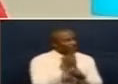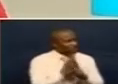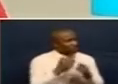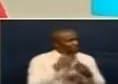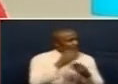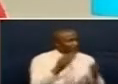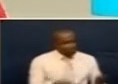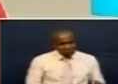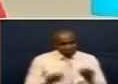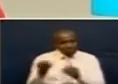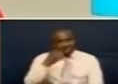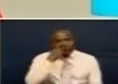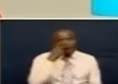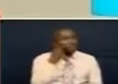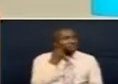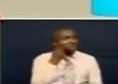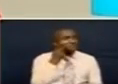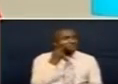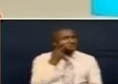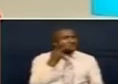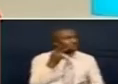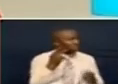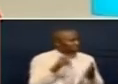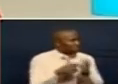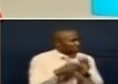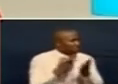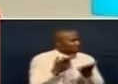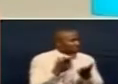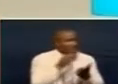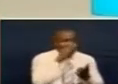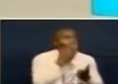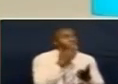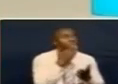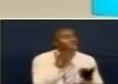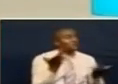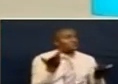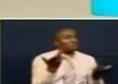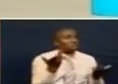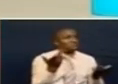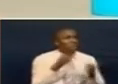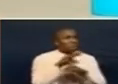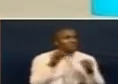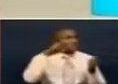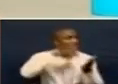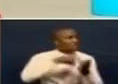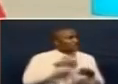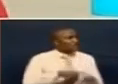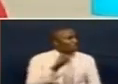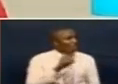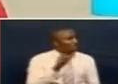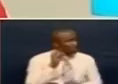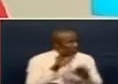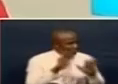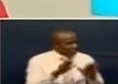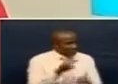it should fall to Kalonzo. So which makes us wonder in which year Musalia Mudavadi would have a shot at the presidency if he was to remain in a